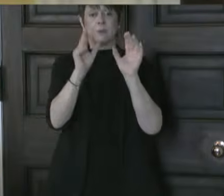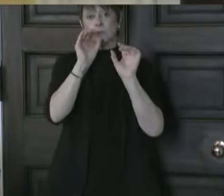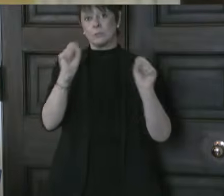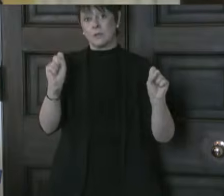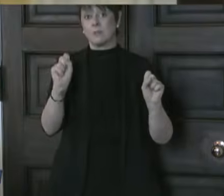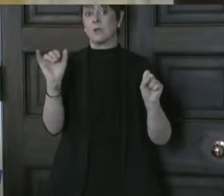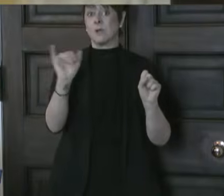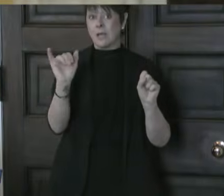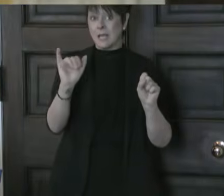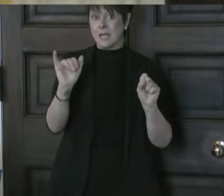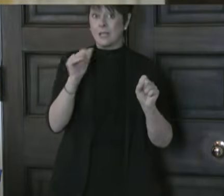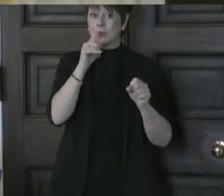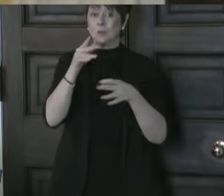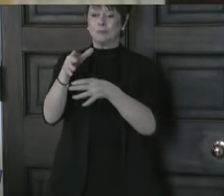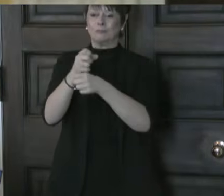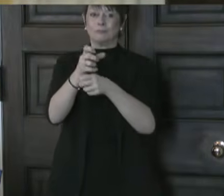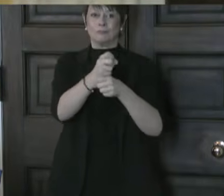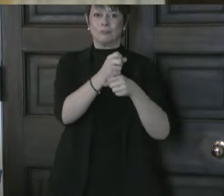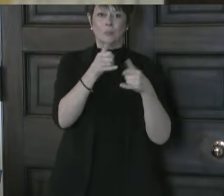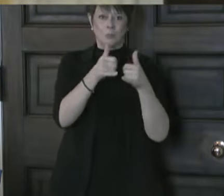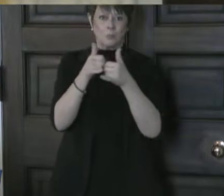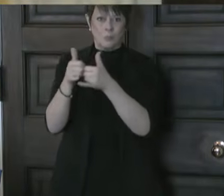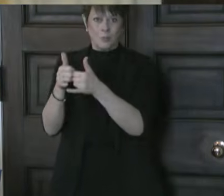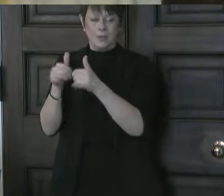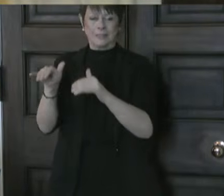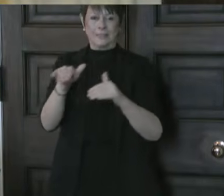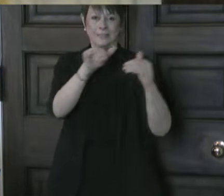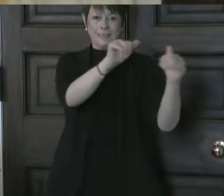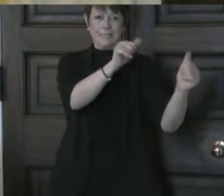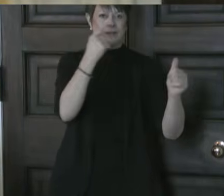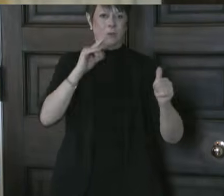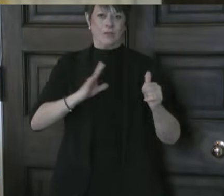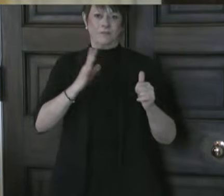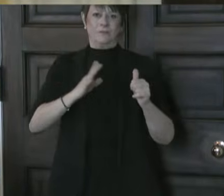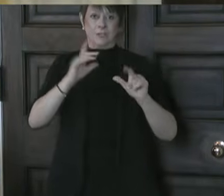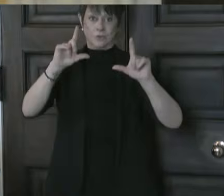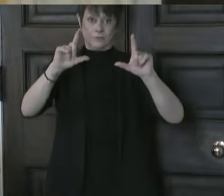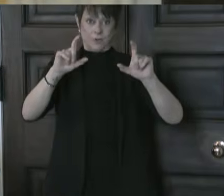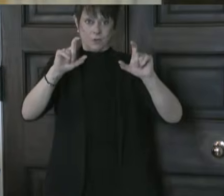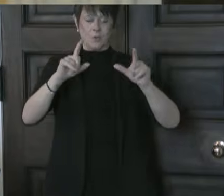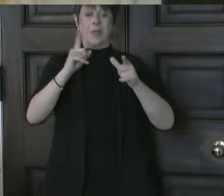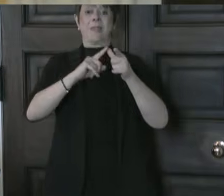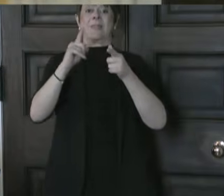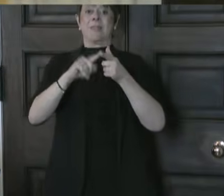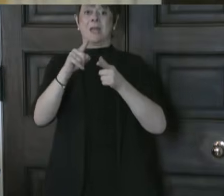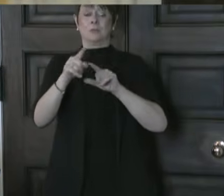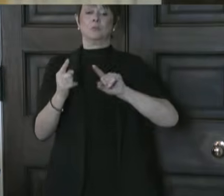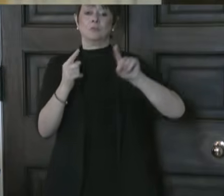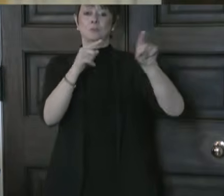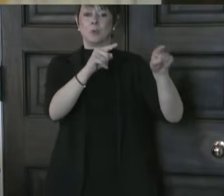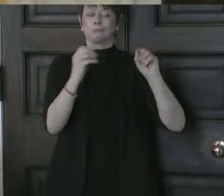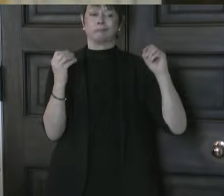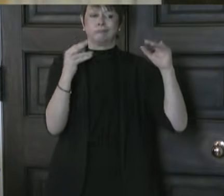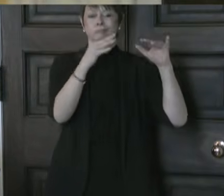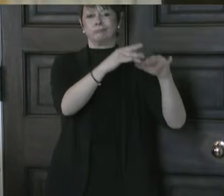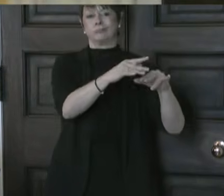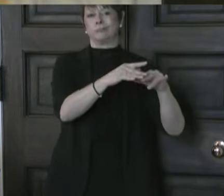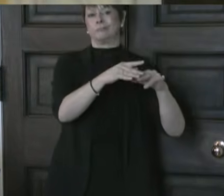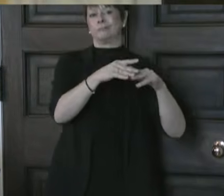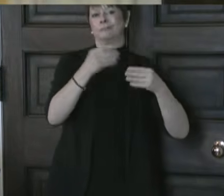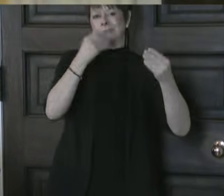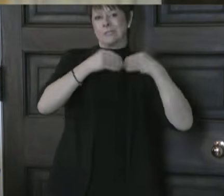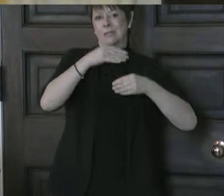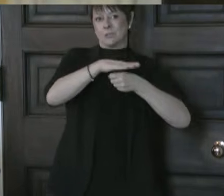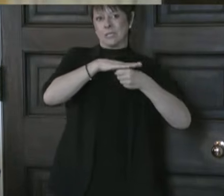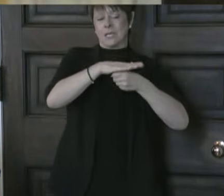and recipients depart for the official photo. You may then proceed to the reception area. Please